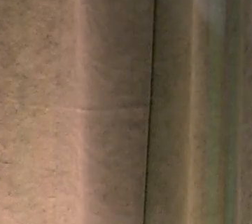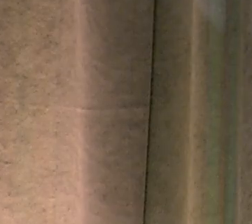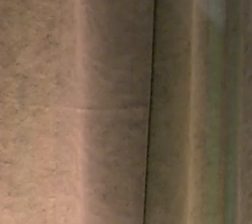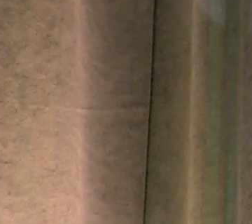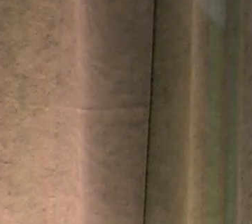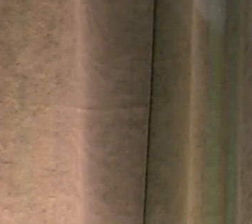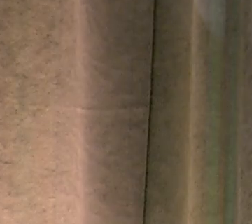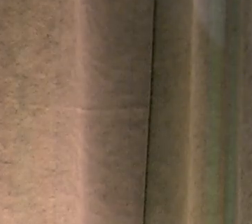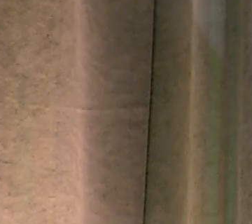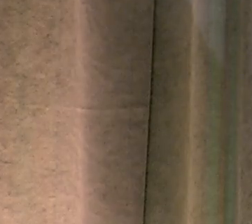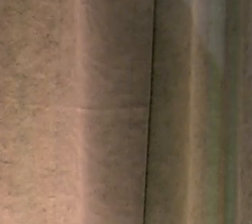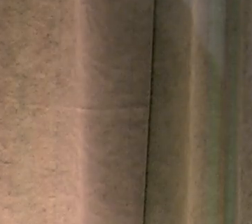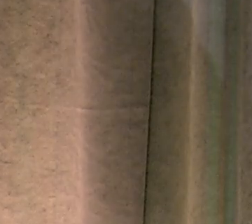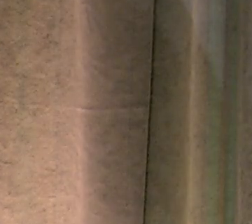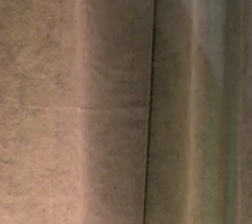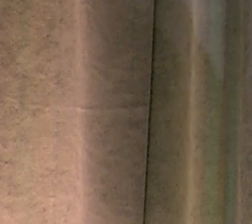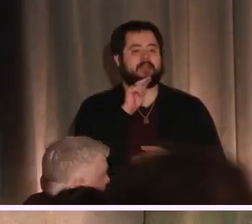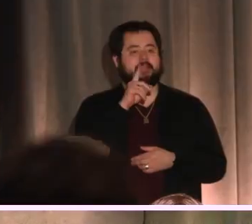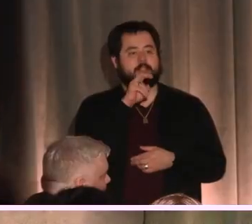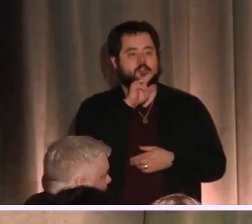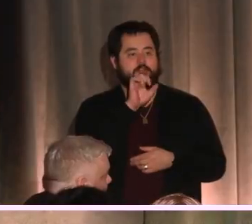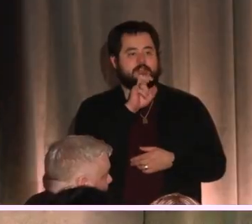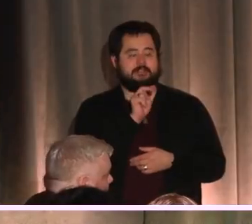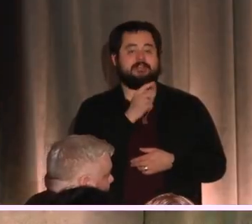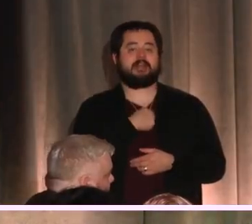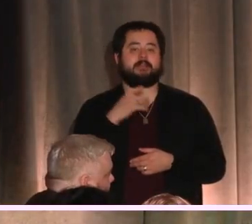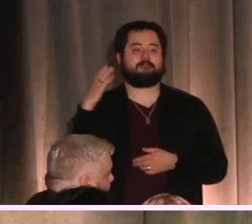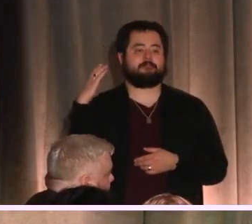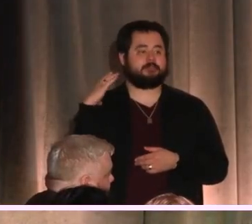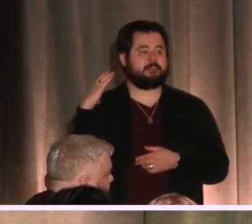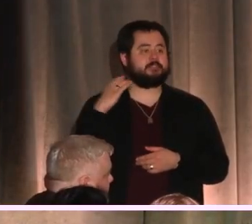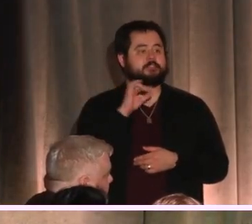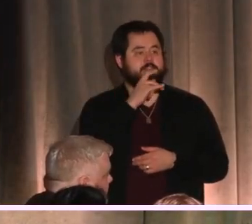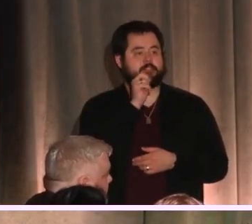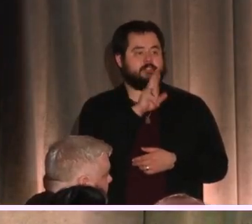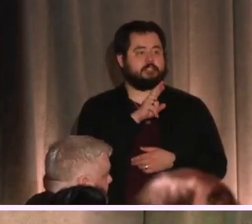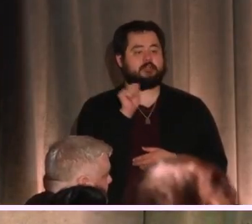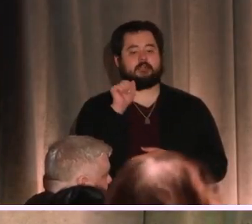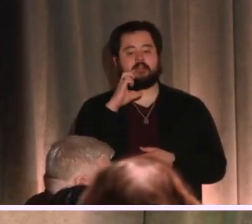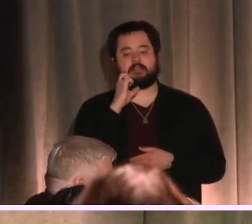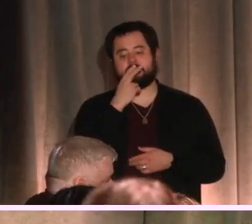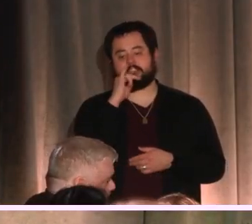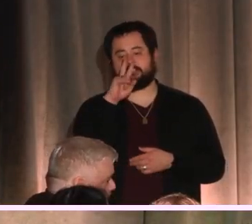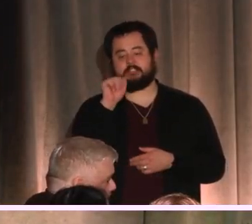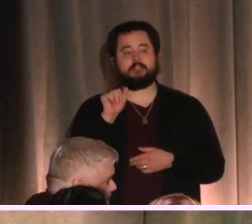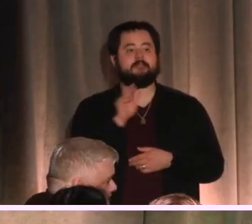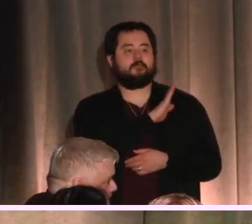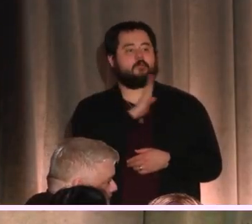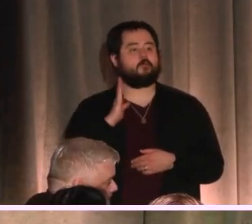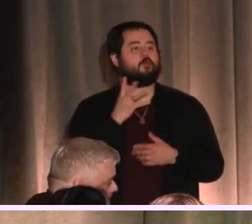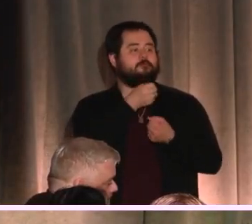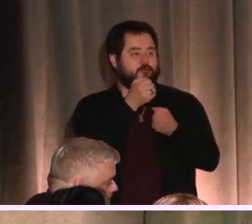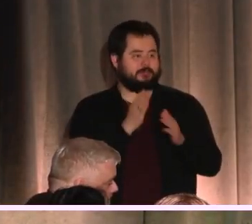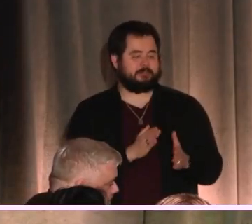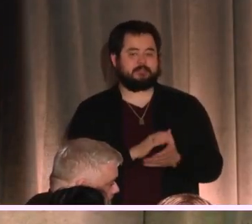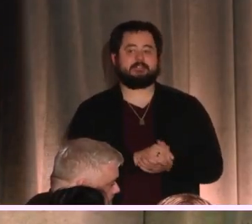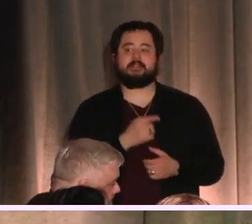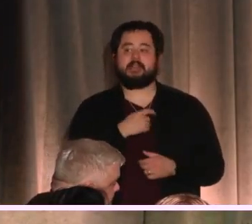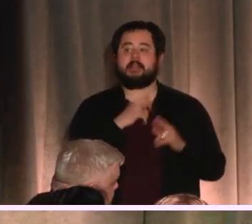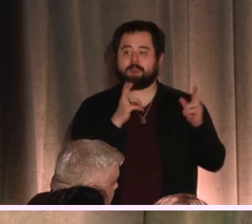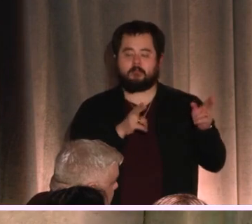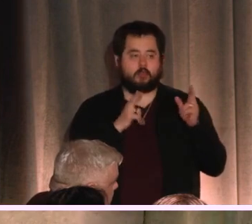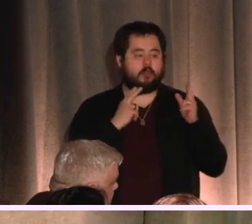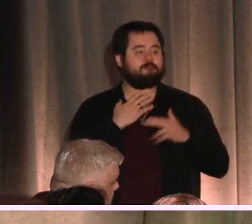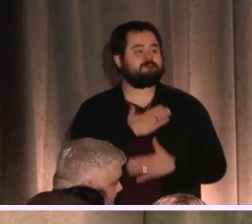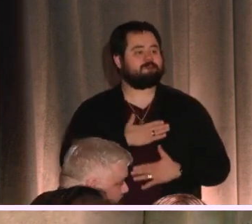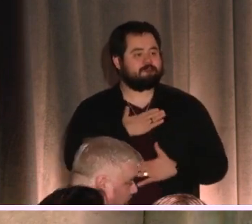My name is Megan Anderson, and I am the chair of the Achieva Board of Trustees. It's my honor and pleasure to